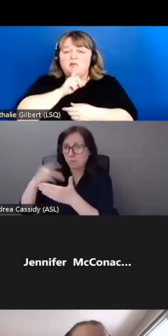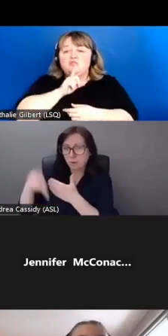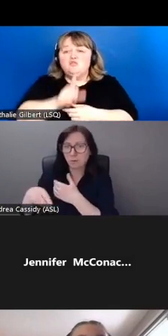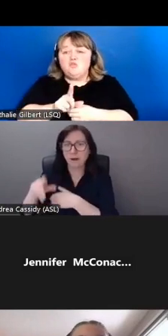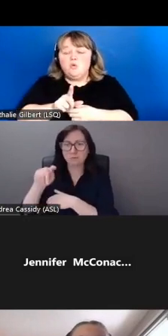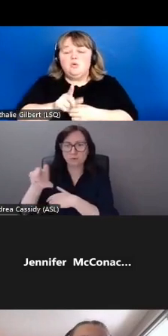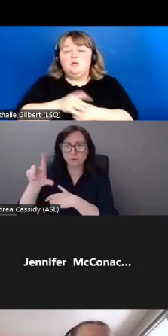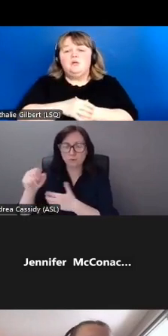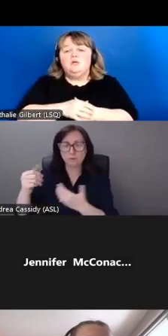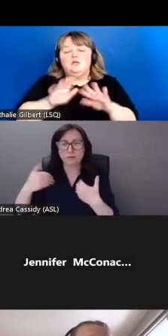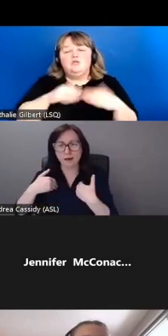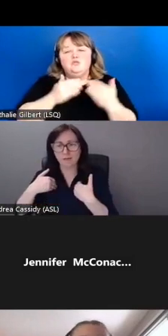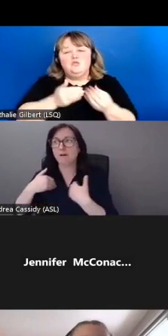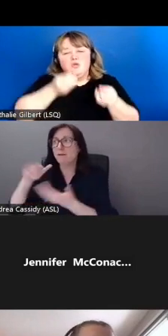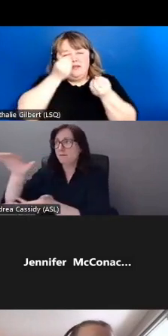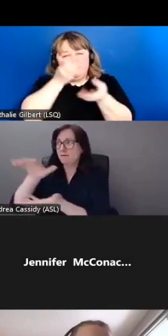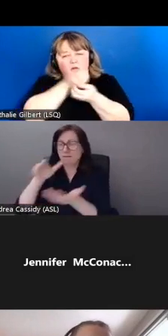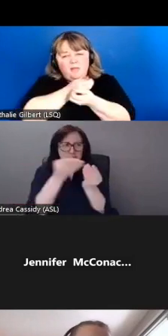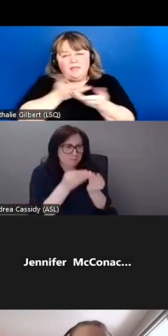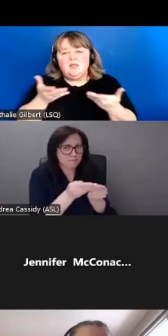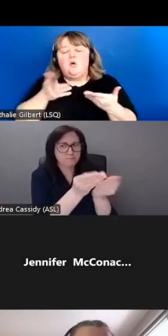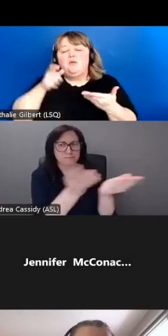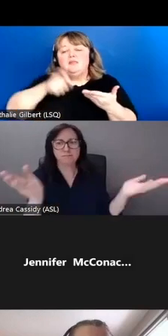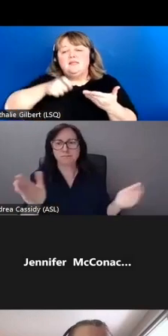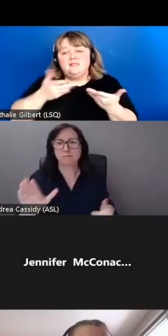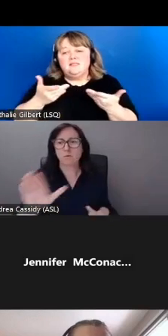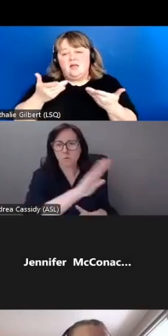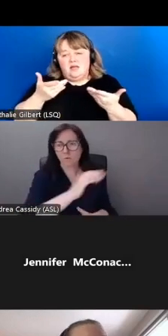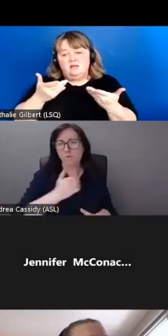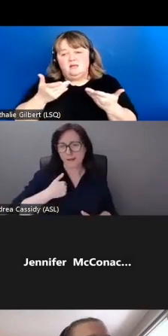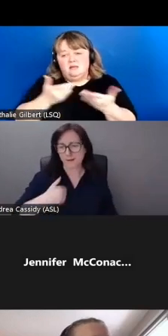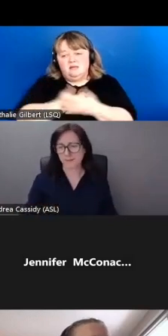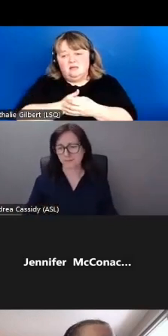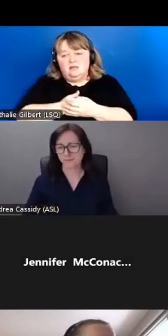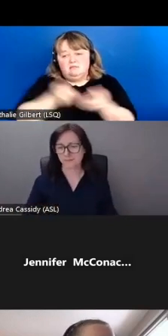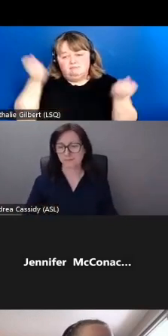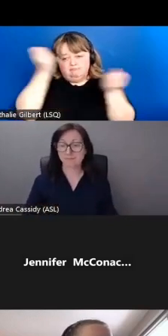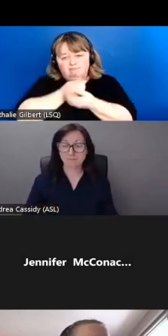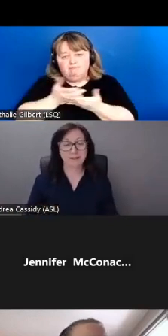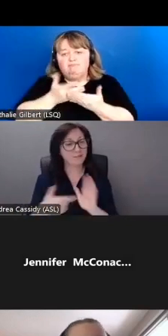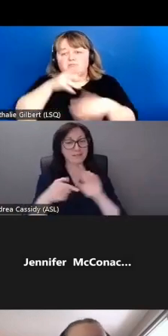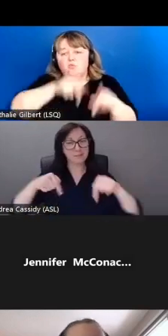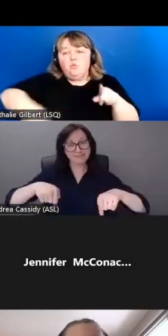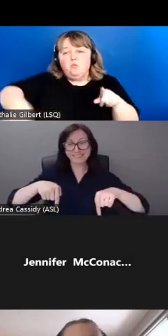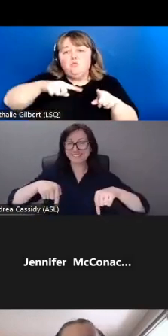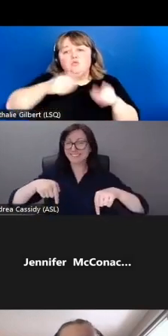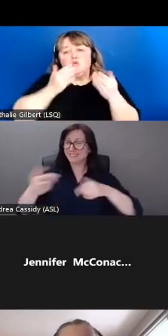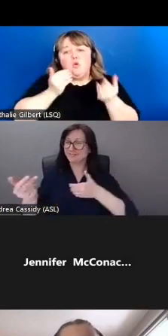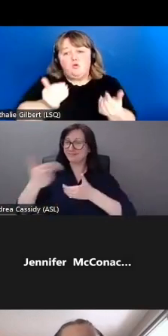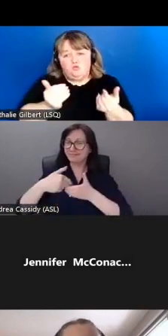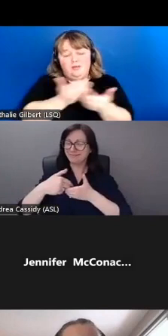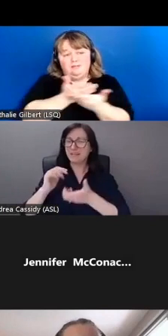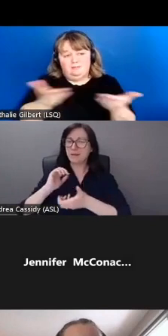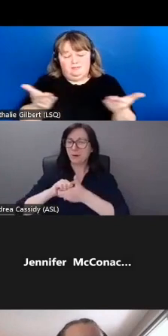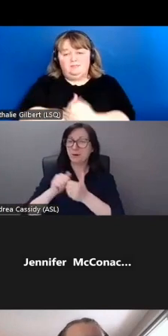and tools are getting out there to everybody who needs to hear about it. so such as this presentation with Inclusion